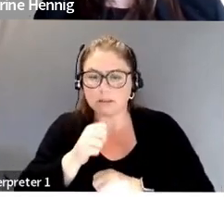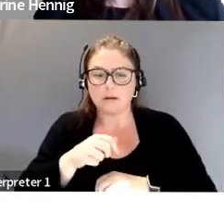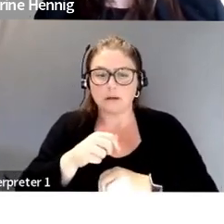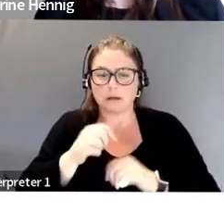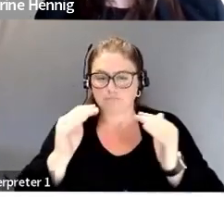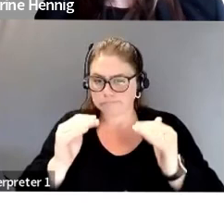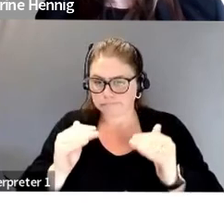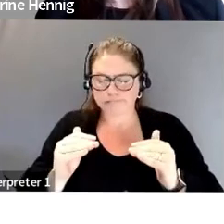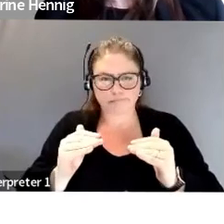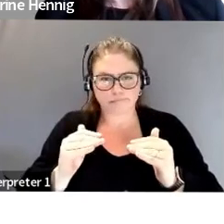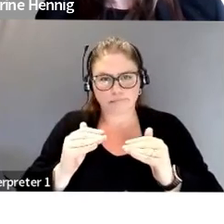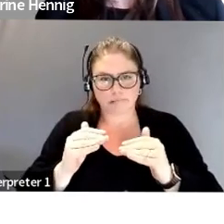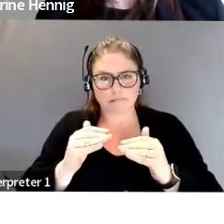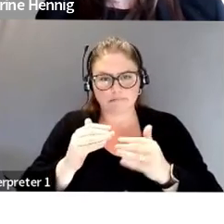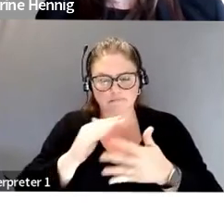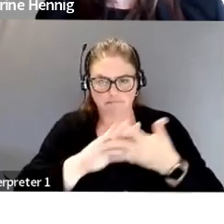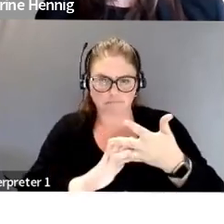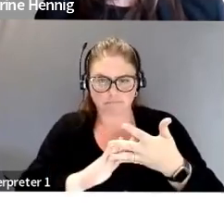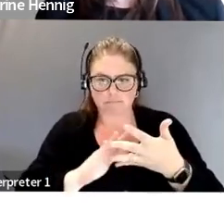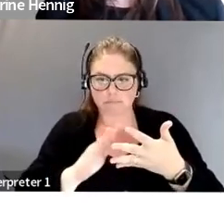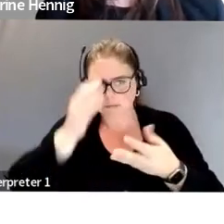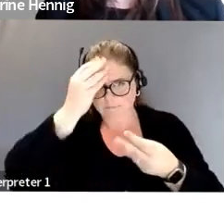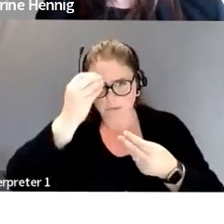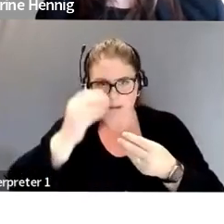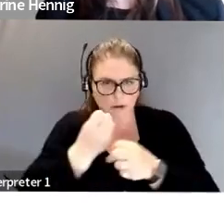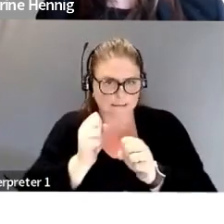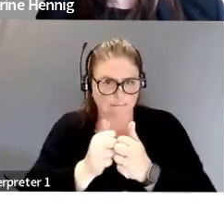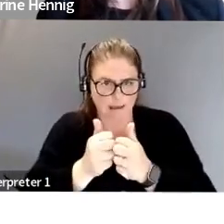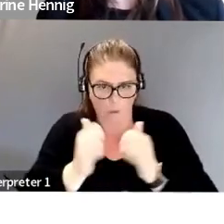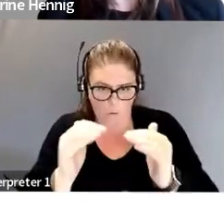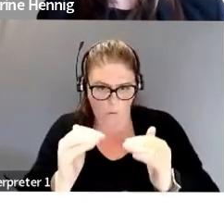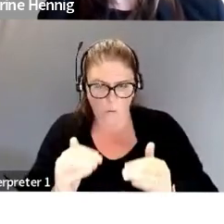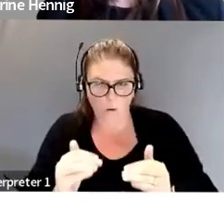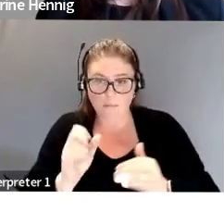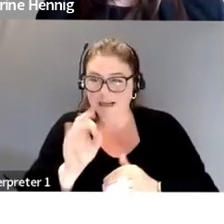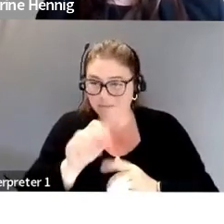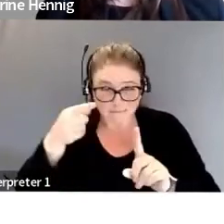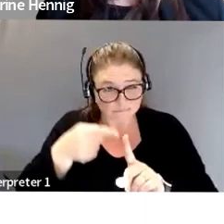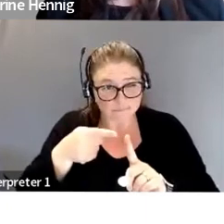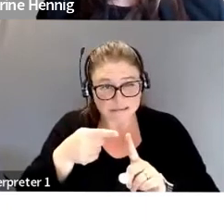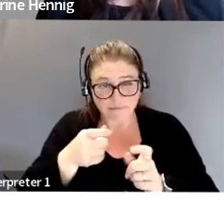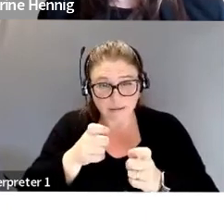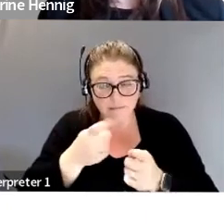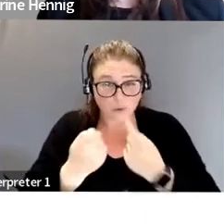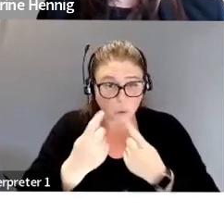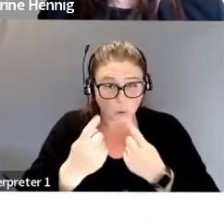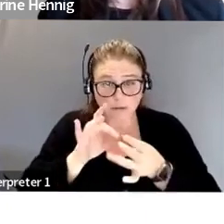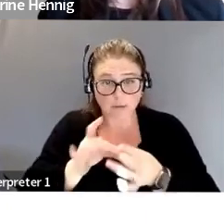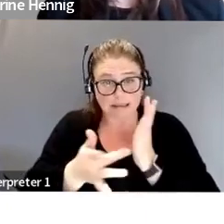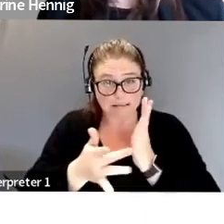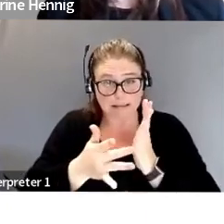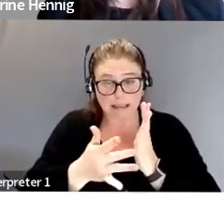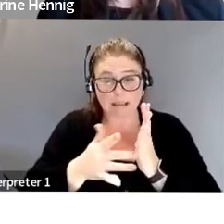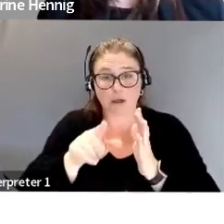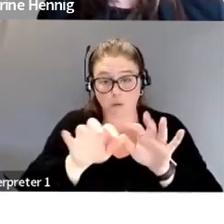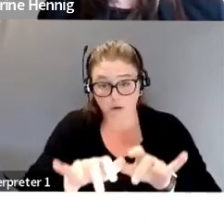please email us and I'll pop it in the chat here where you can email us and we'll direct it to our tech expert team so that they